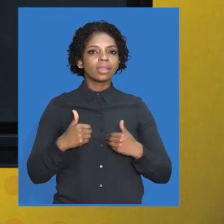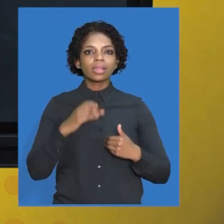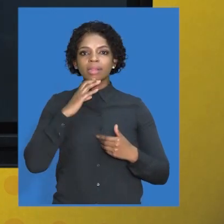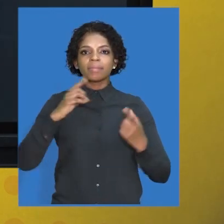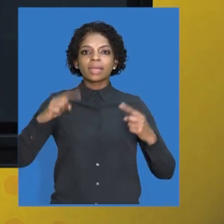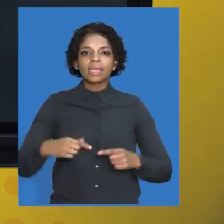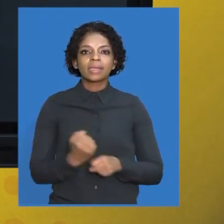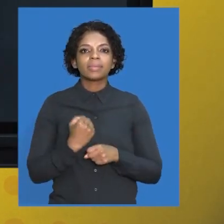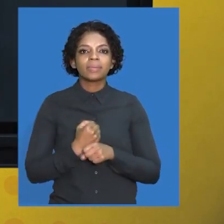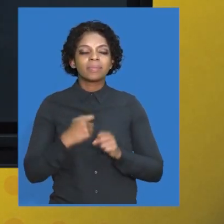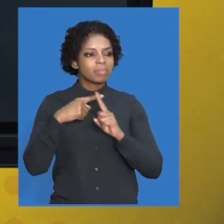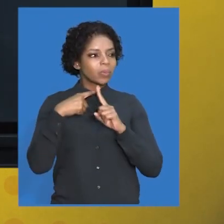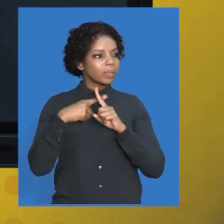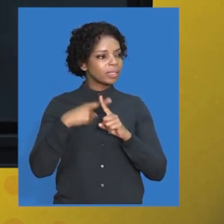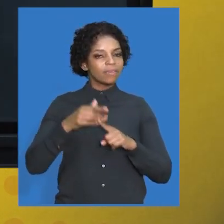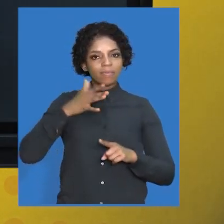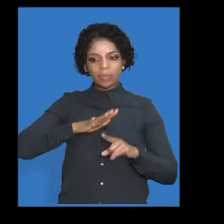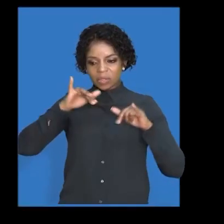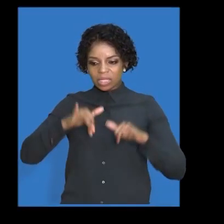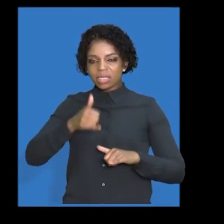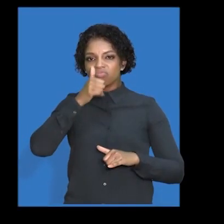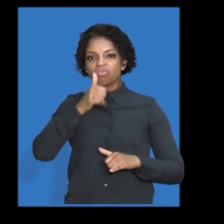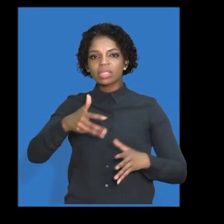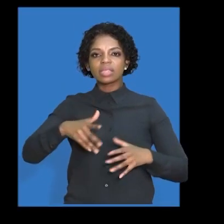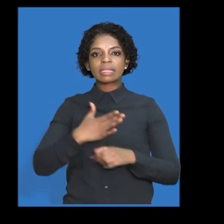the business, and they're going to want to stay in the business.